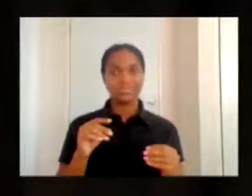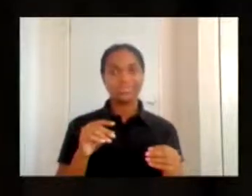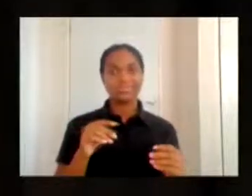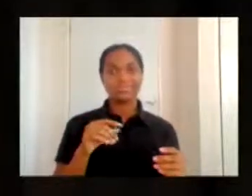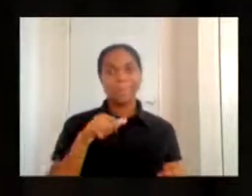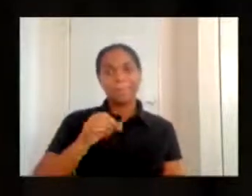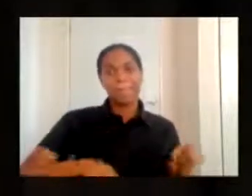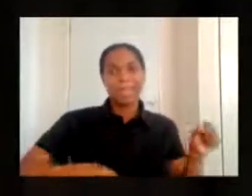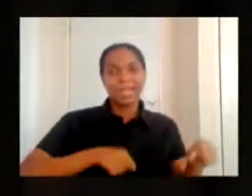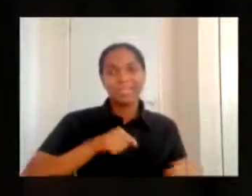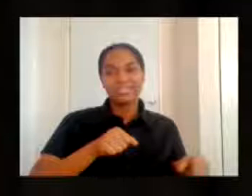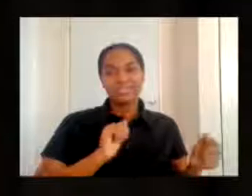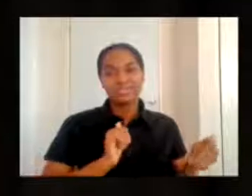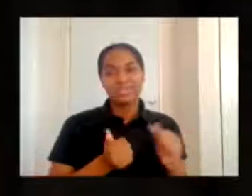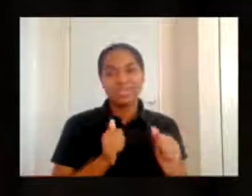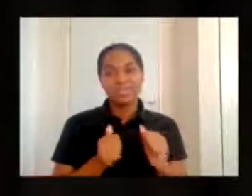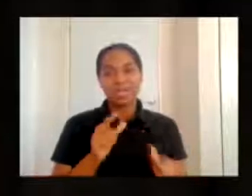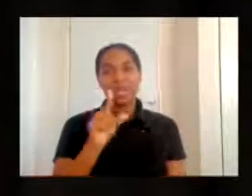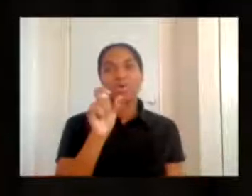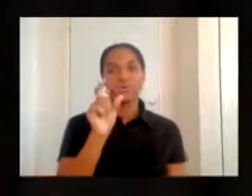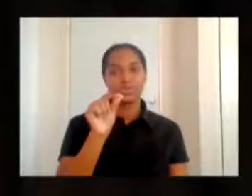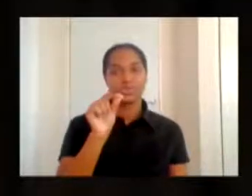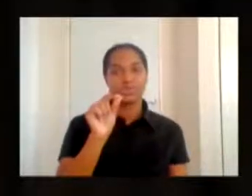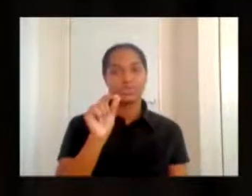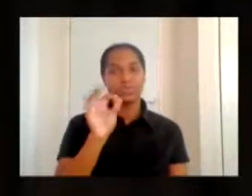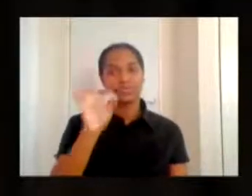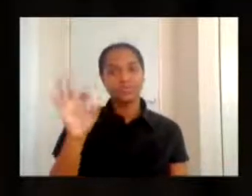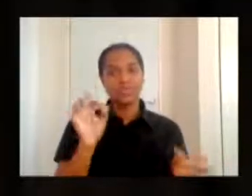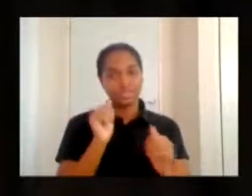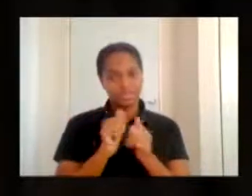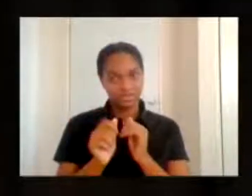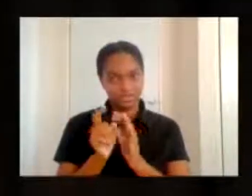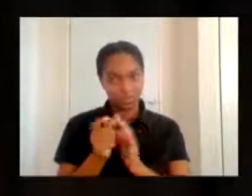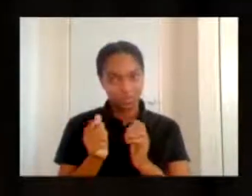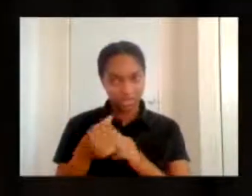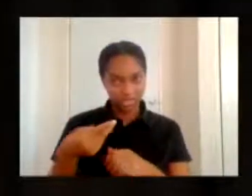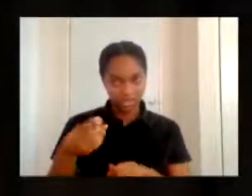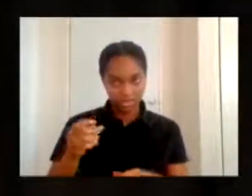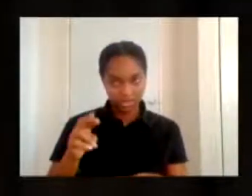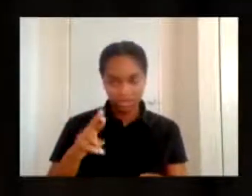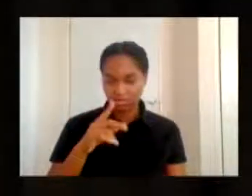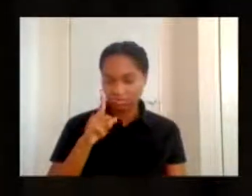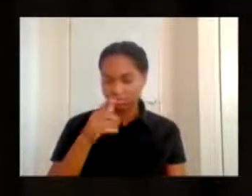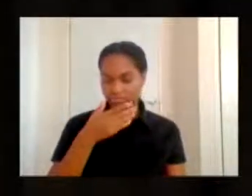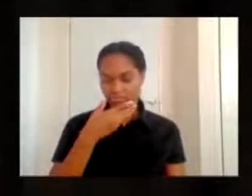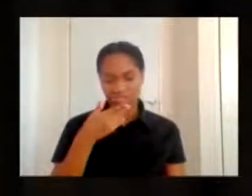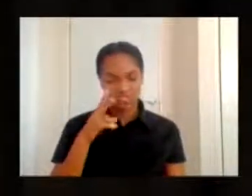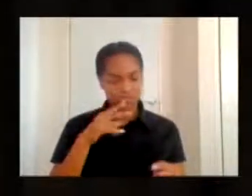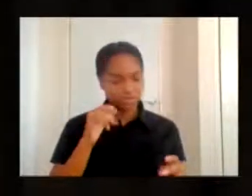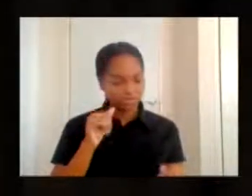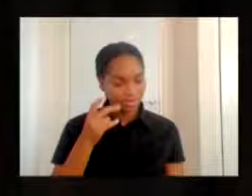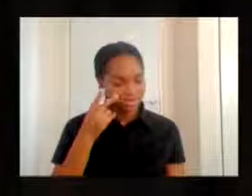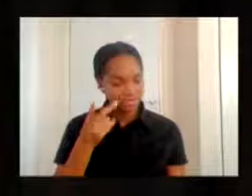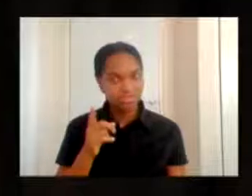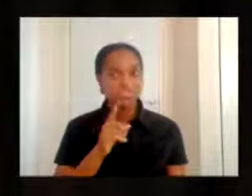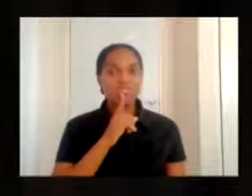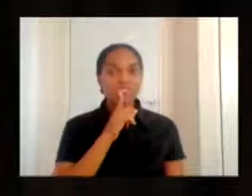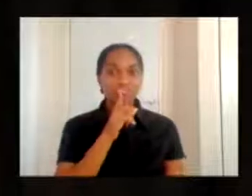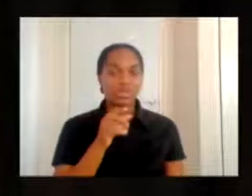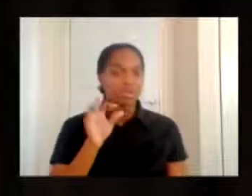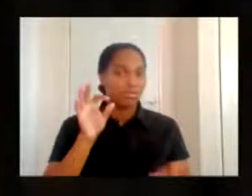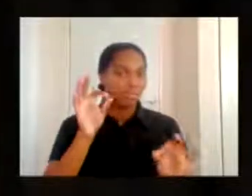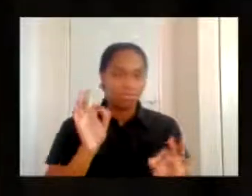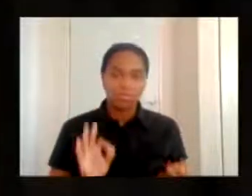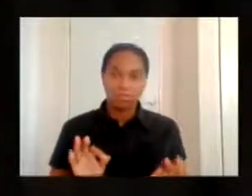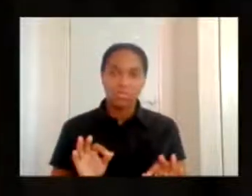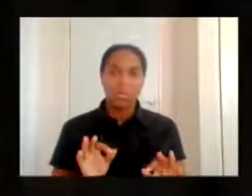bicycling, and at 120 frames per second with HDR, it was some of the best video I've ever seen. It's really, it's pretty spectacular